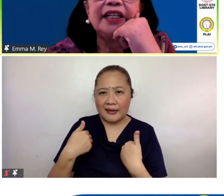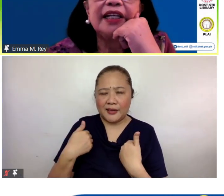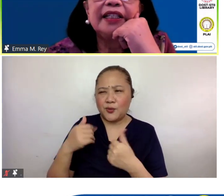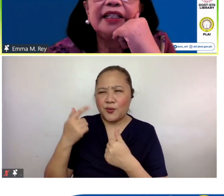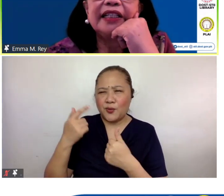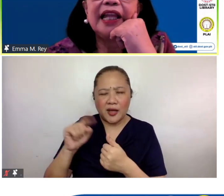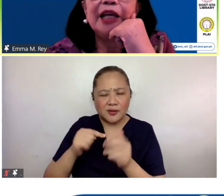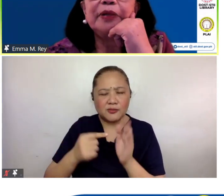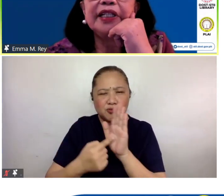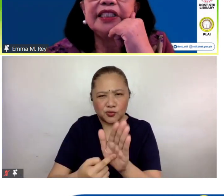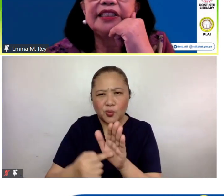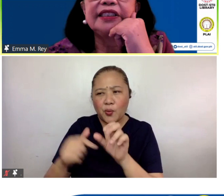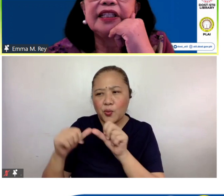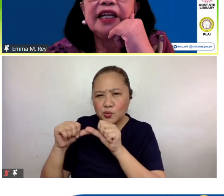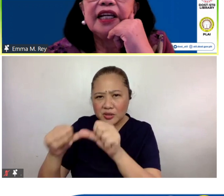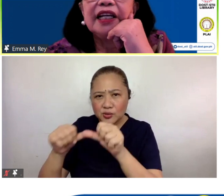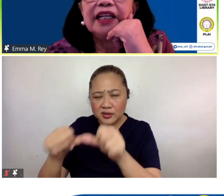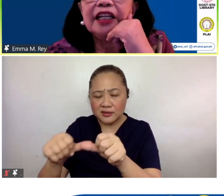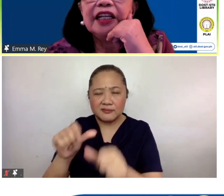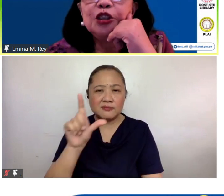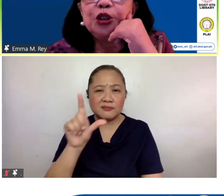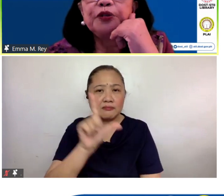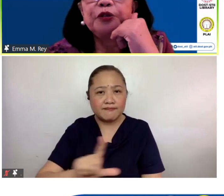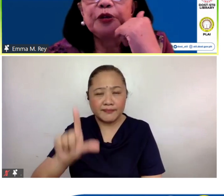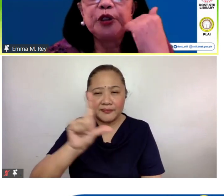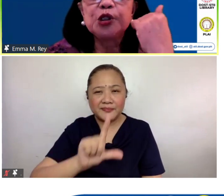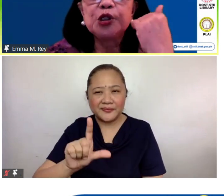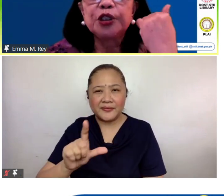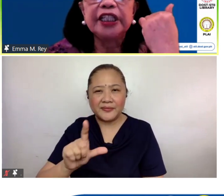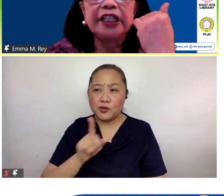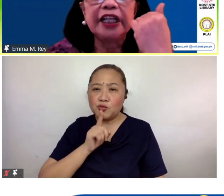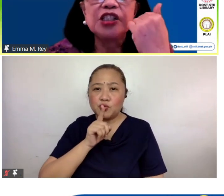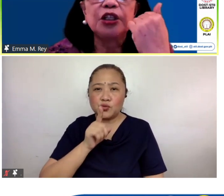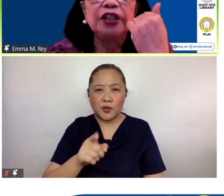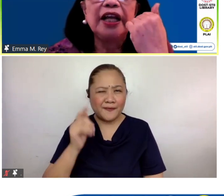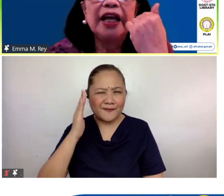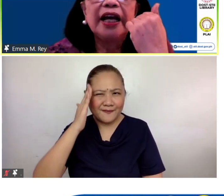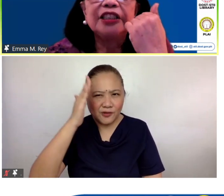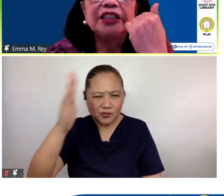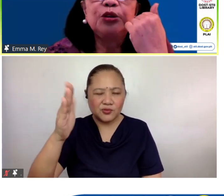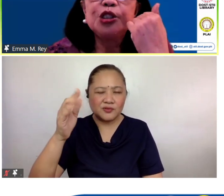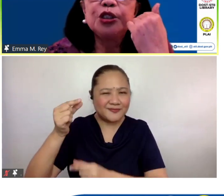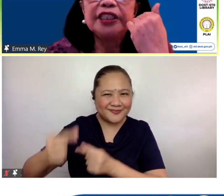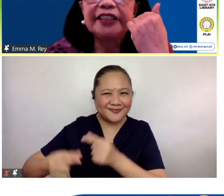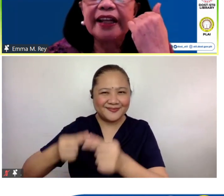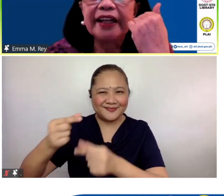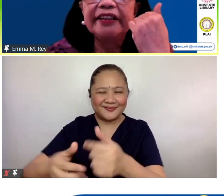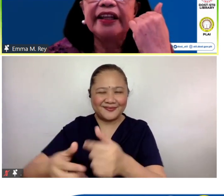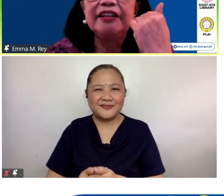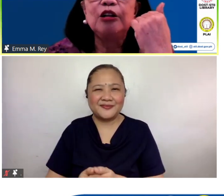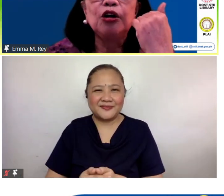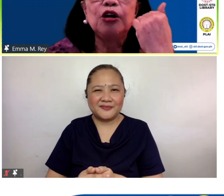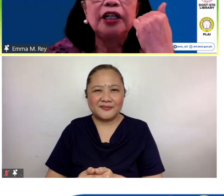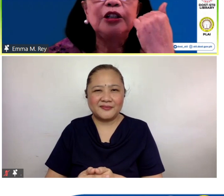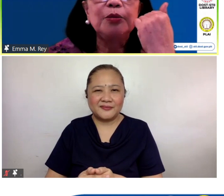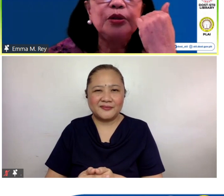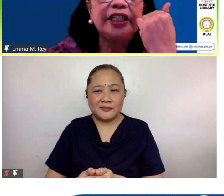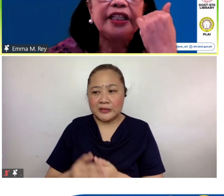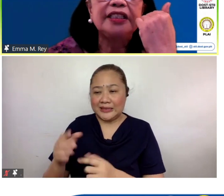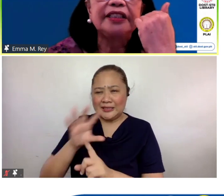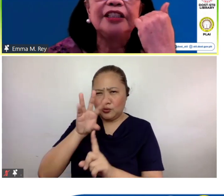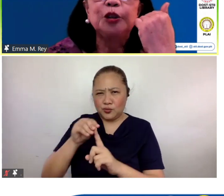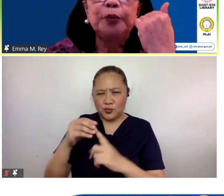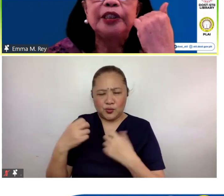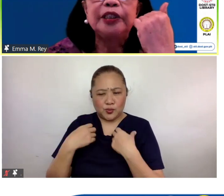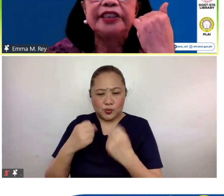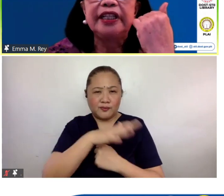sustainability that libraries ensure for future generation as culture strengthens local